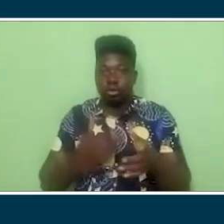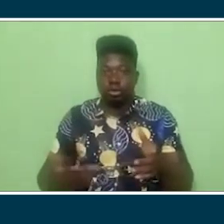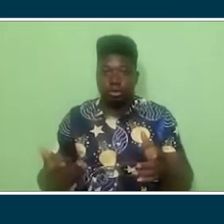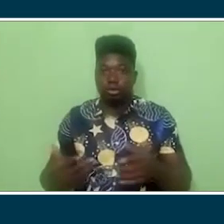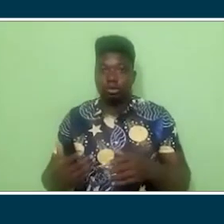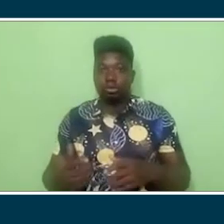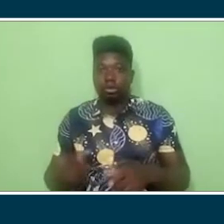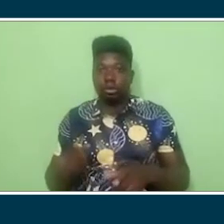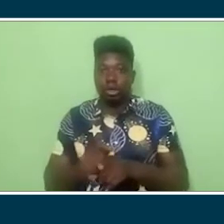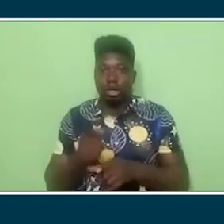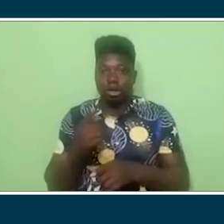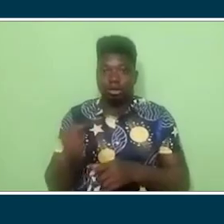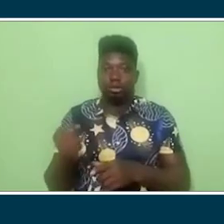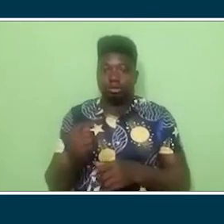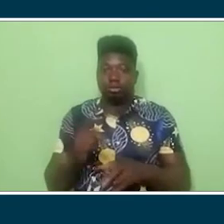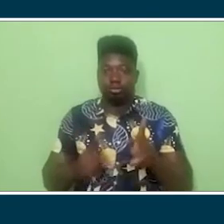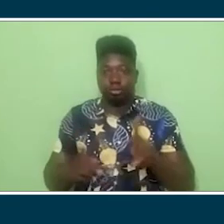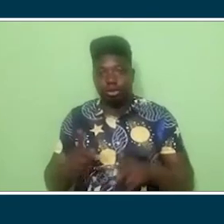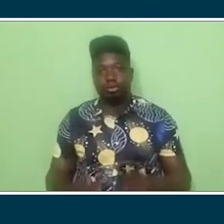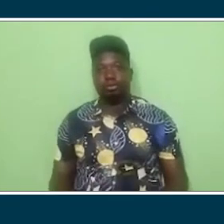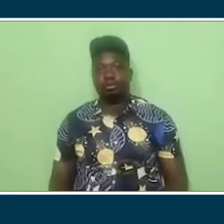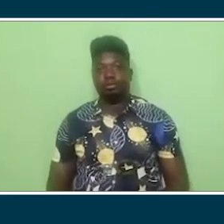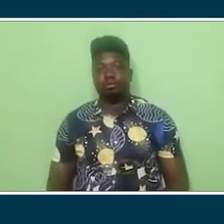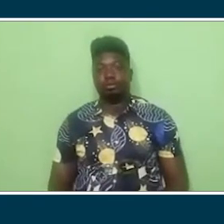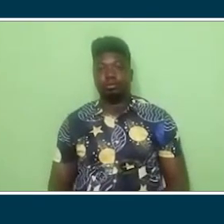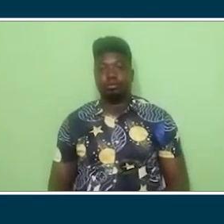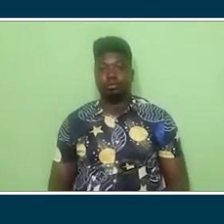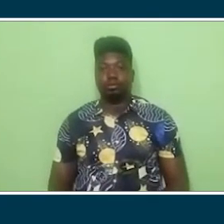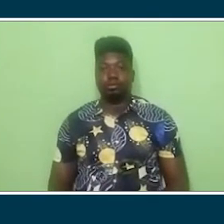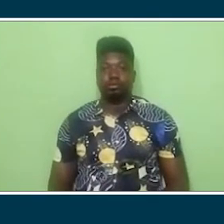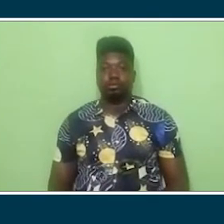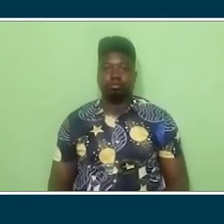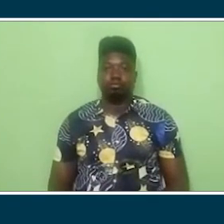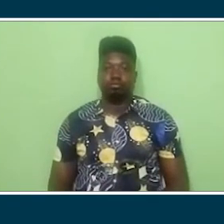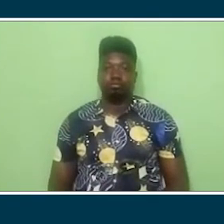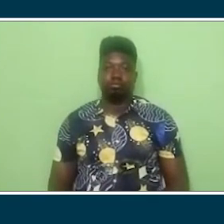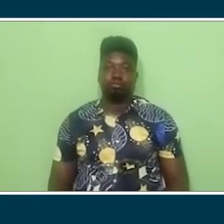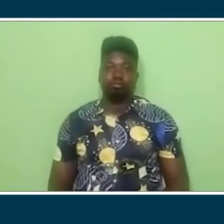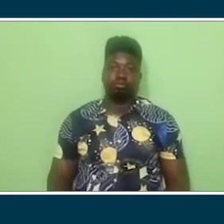disappearing people, terror,